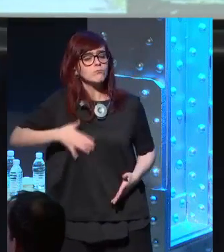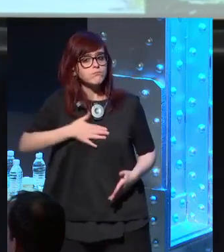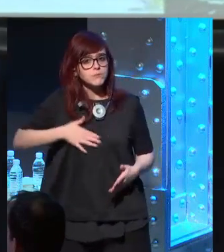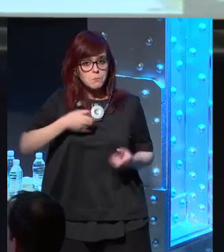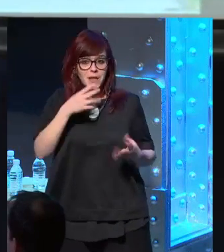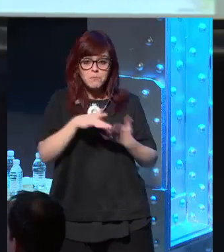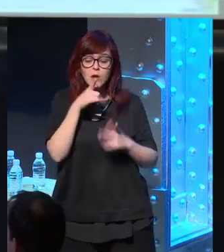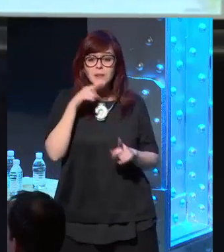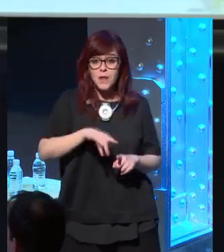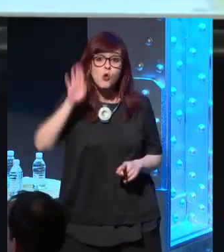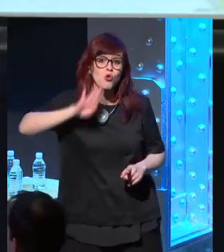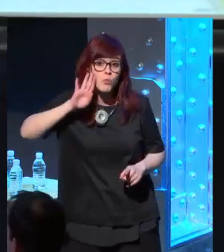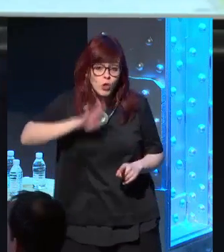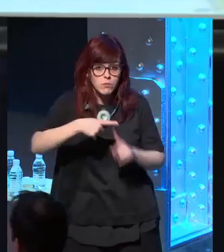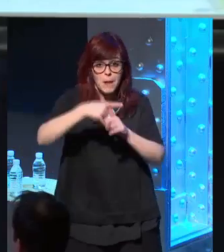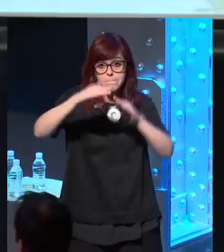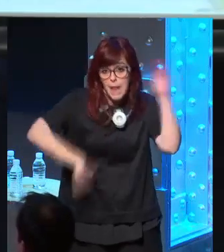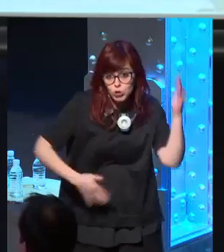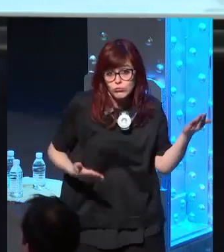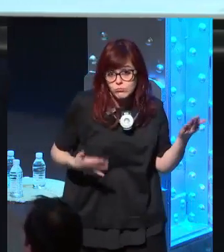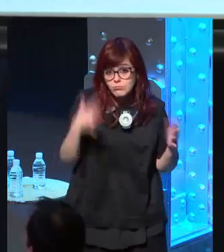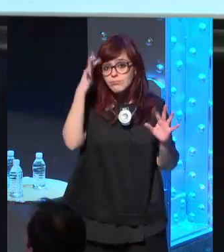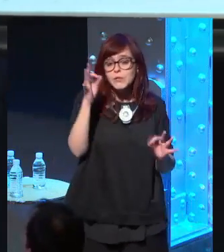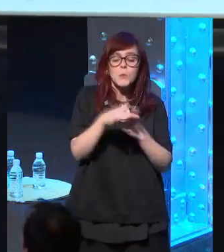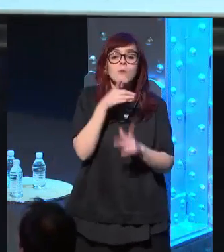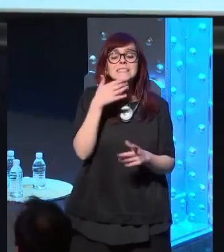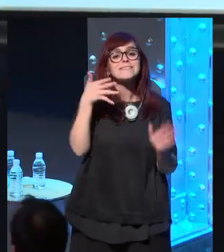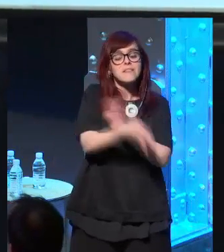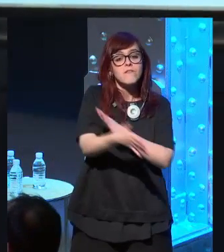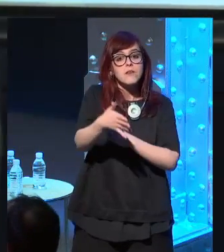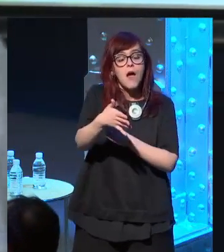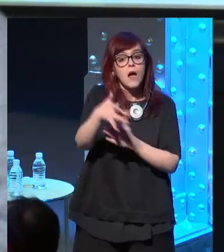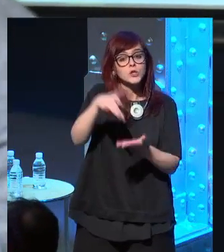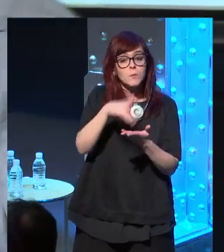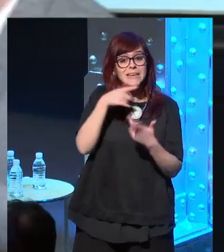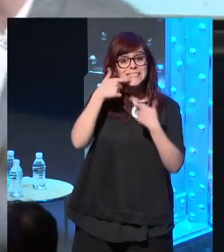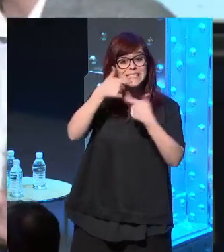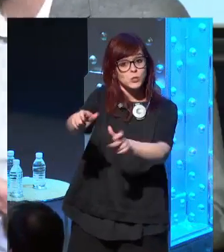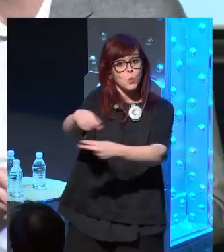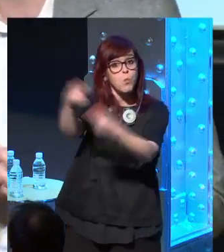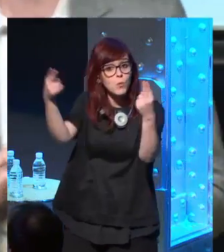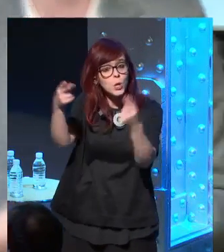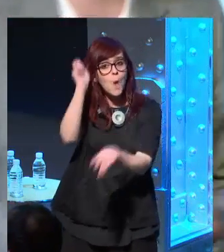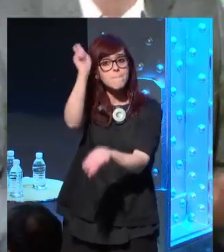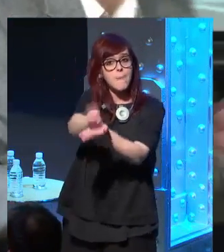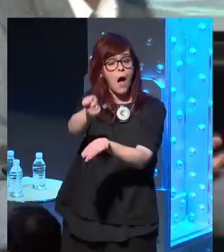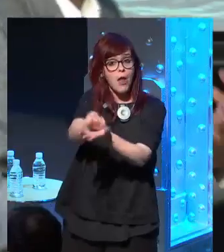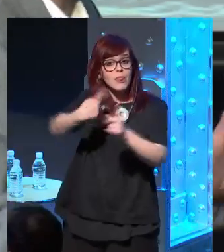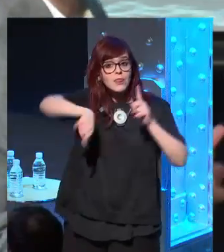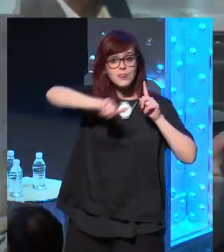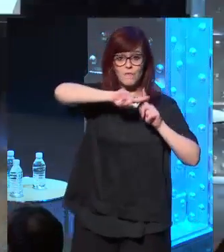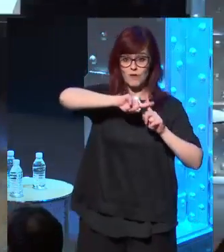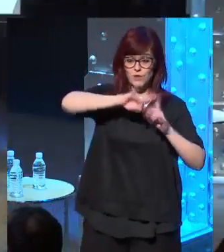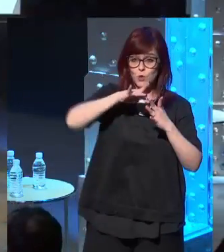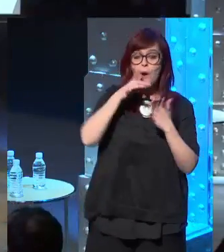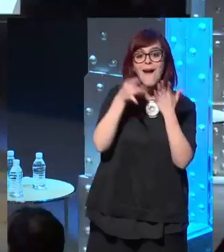corruption, which means that what is paid into the public pool gets delivered back in terms of quality